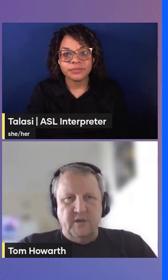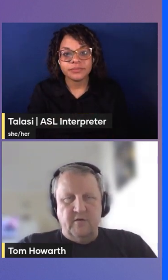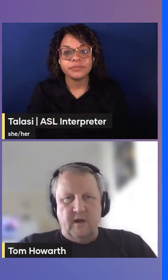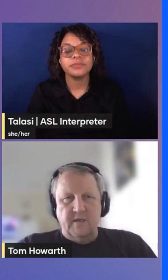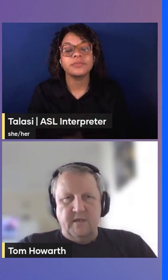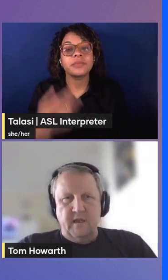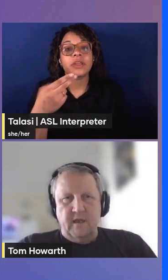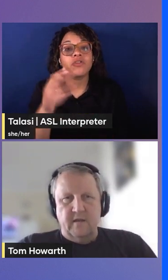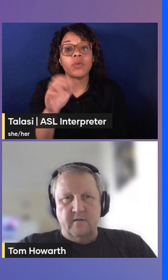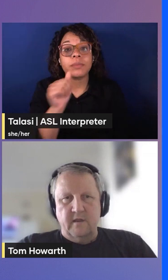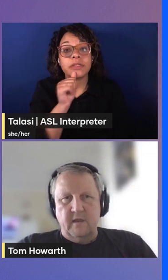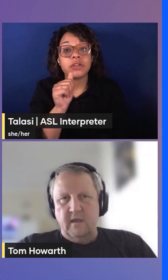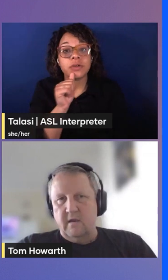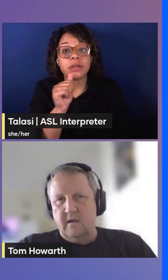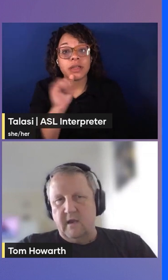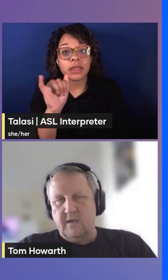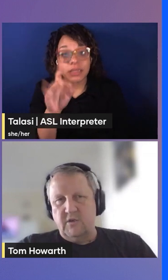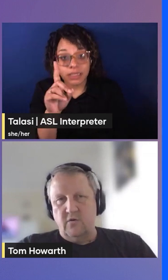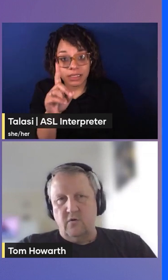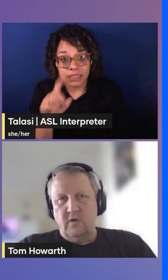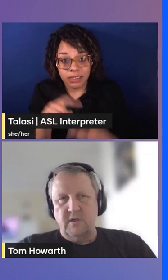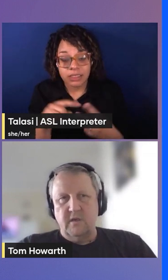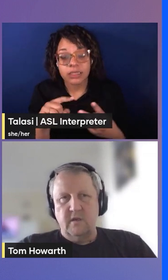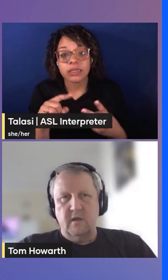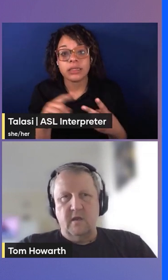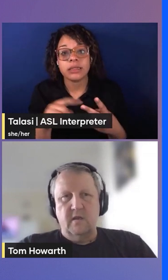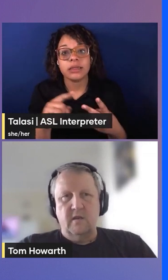HashiCorp secret ID and the